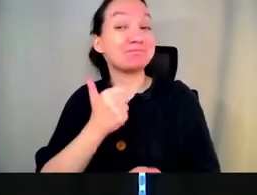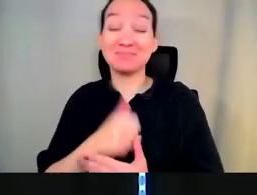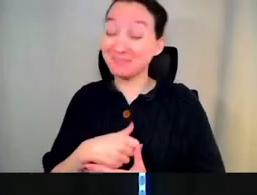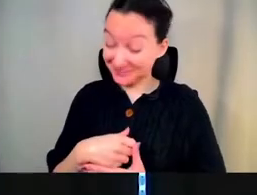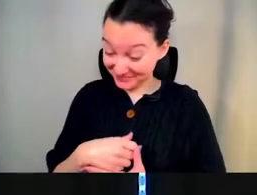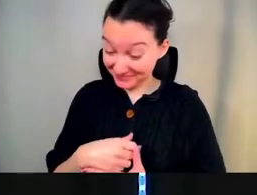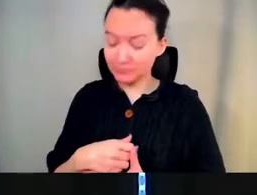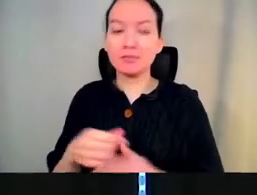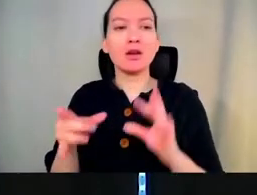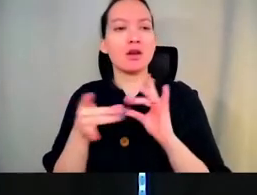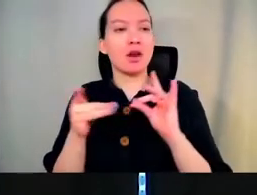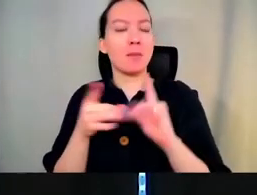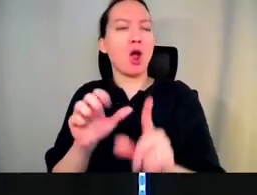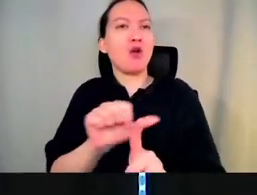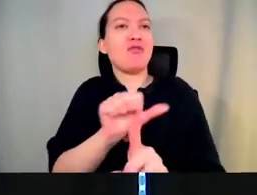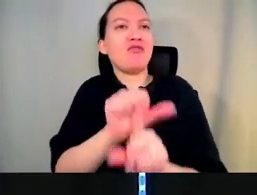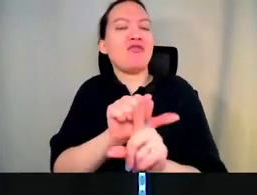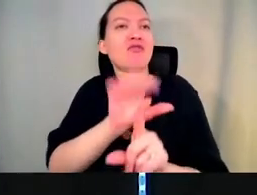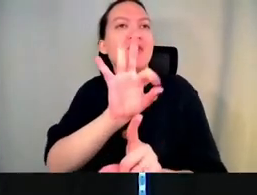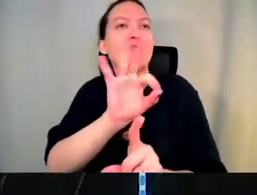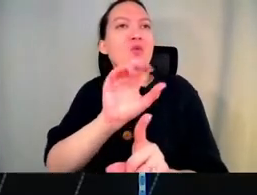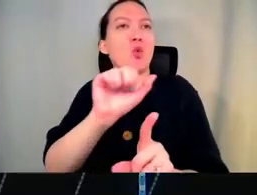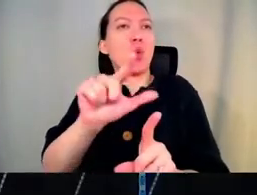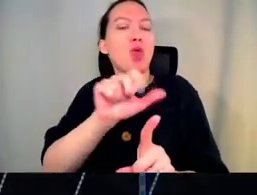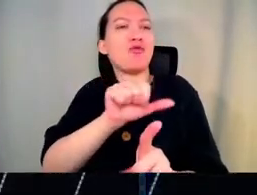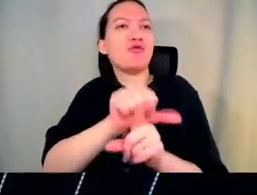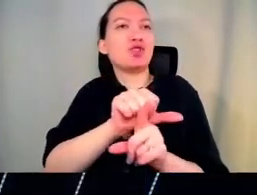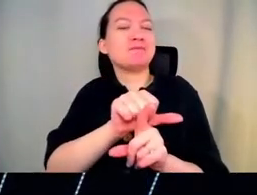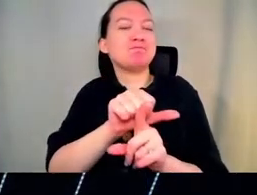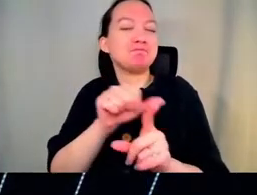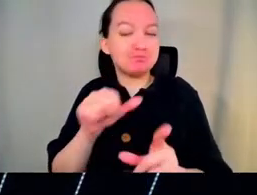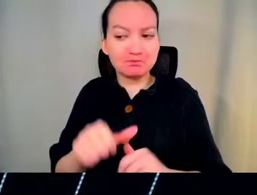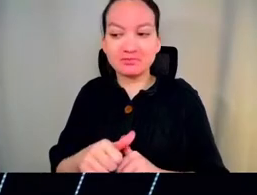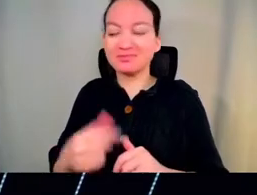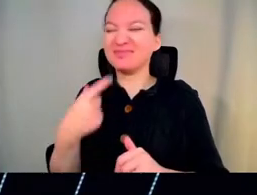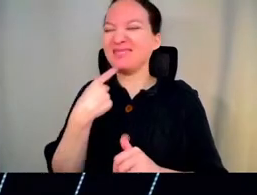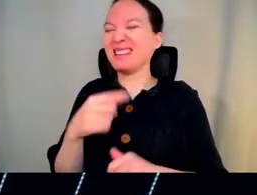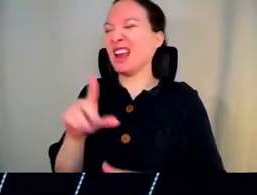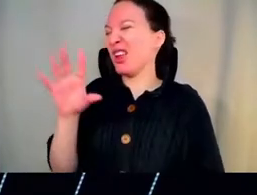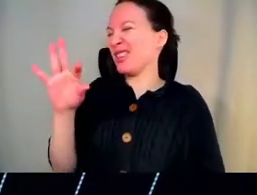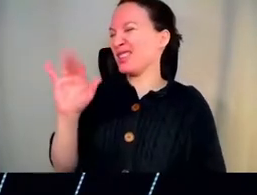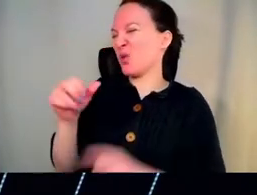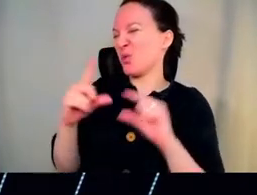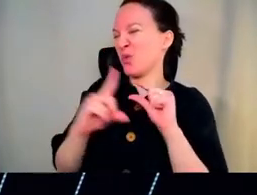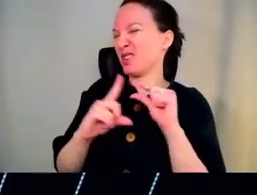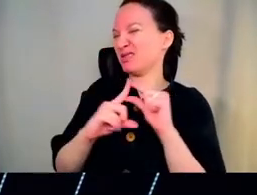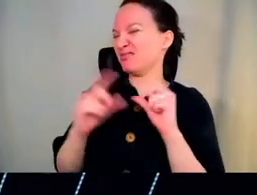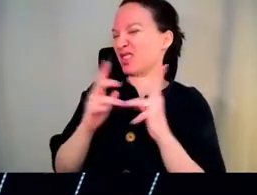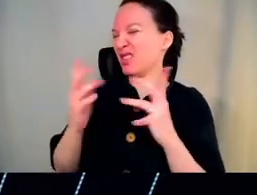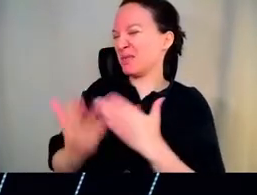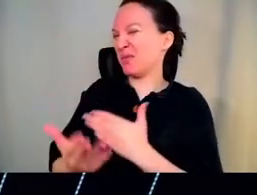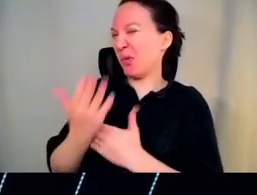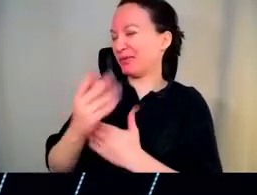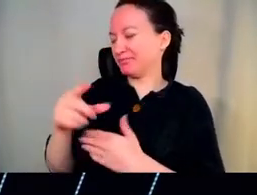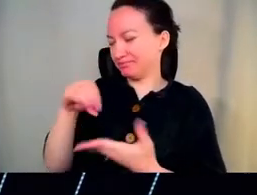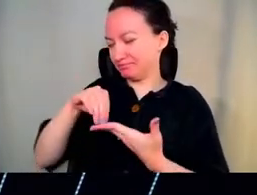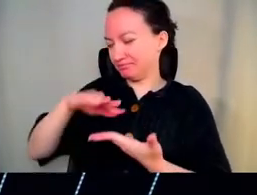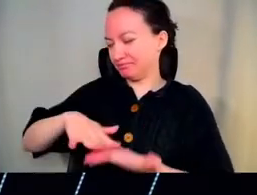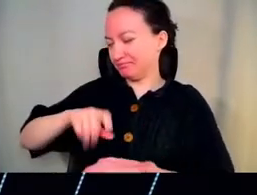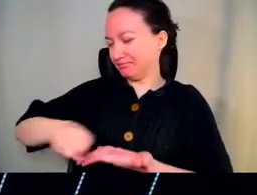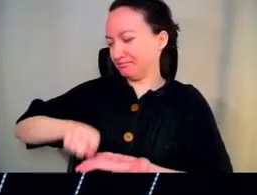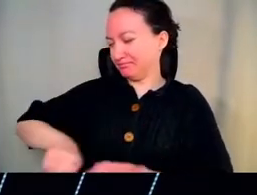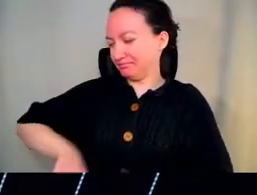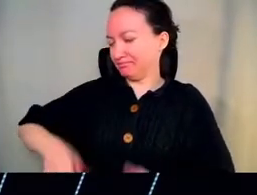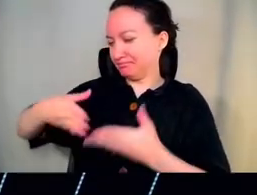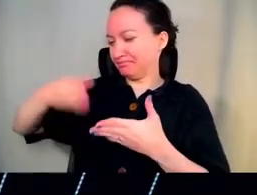Amen. So we're talking about the fool or foolishness. I'm going to say fool and foolishness a lot this morning, so you can keep track, and